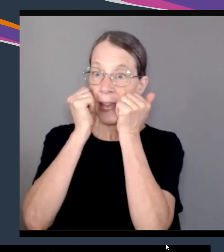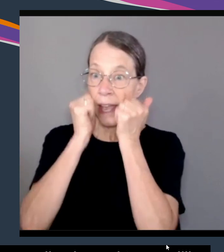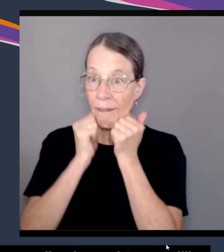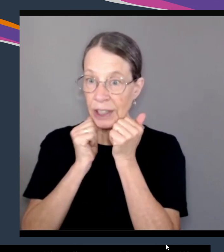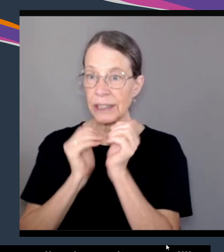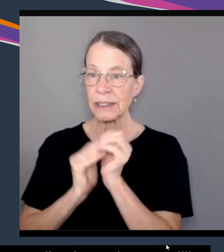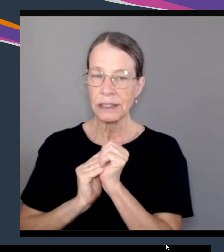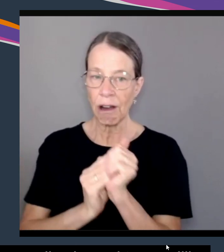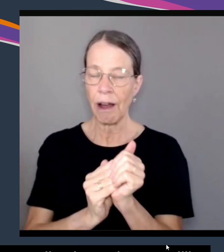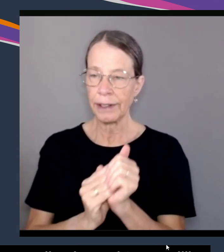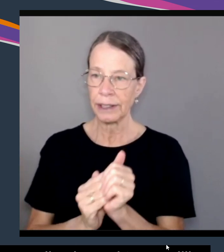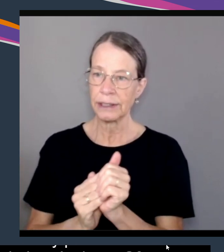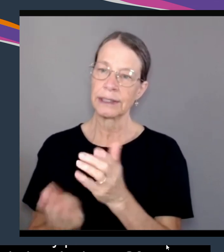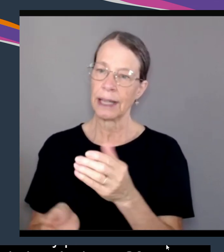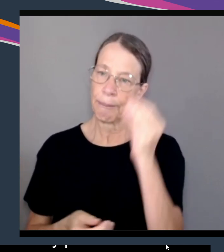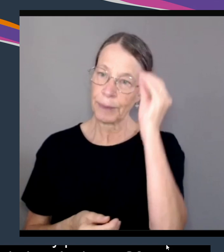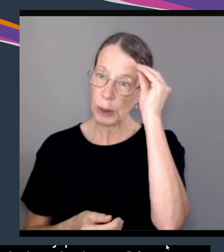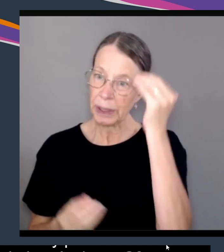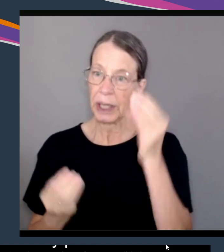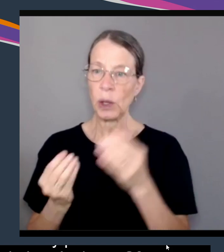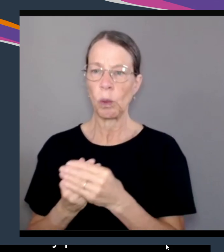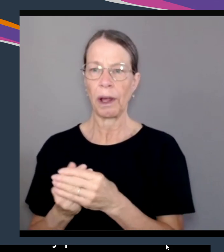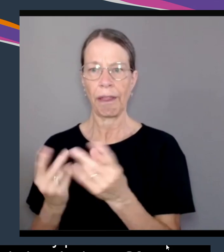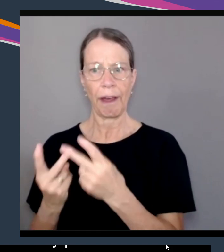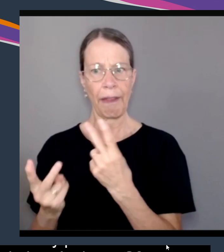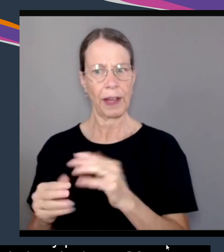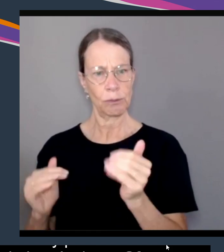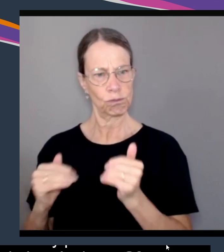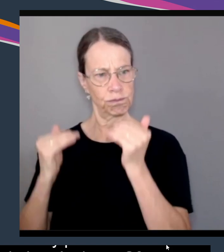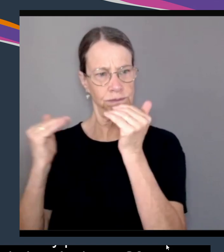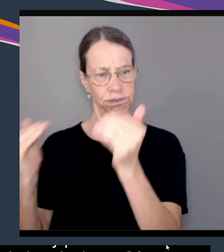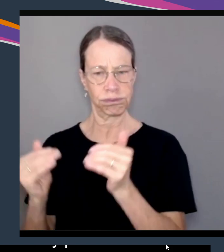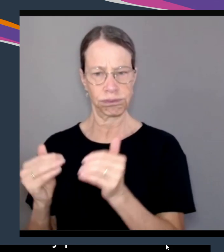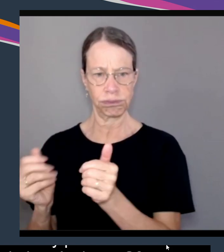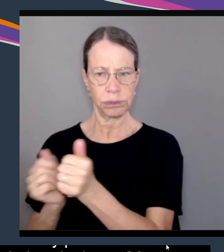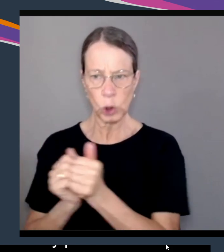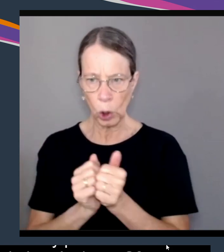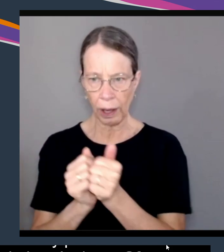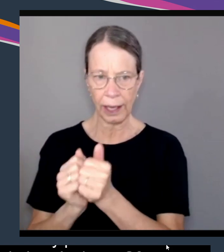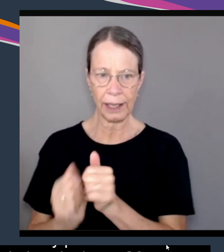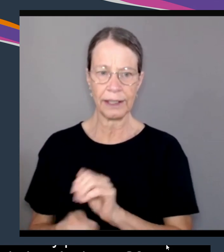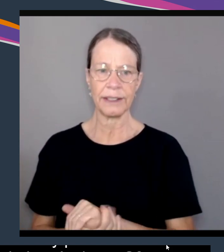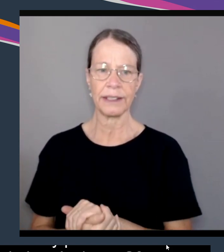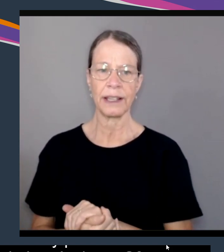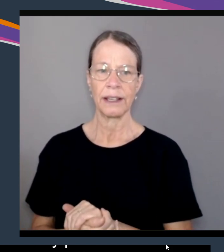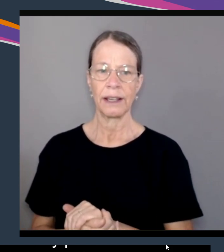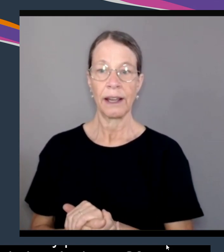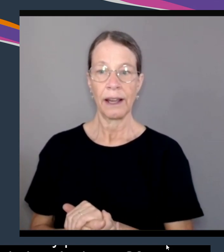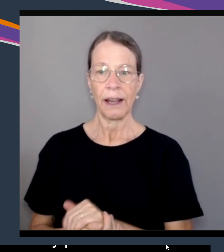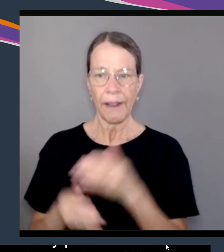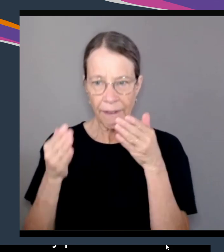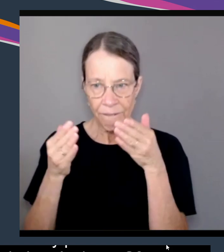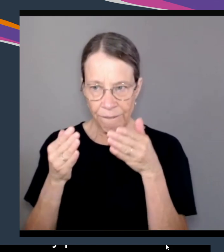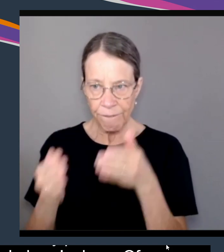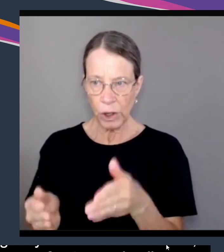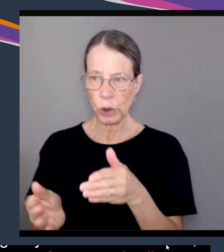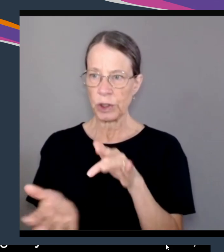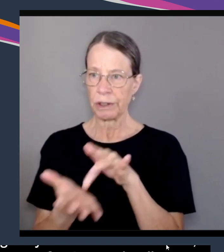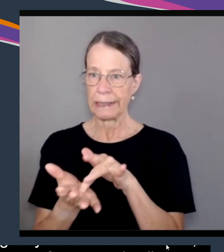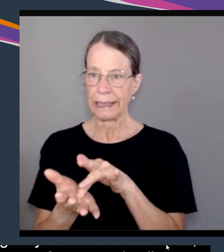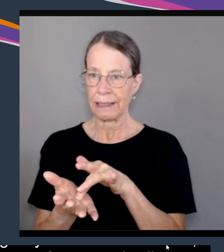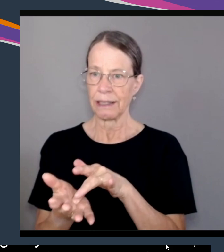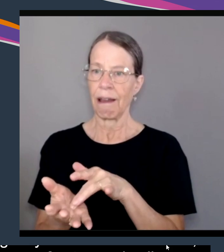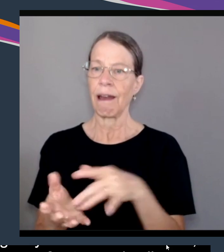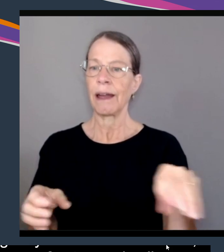and working on a methodology that really centres engagement with the disability community in assessing some of